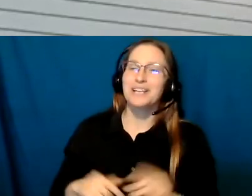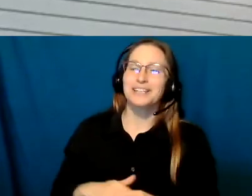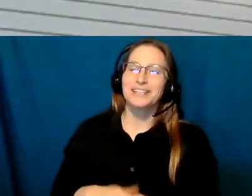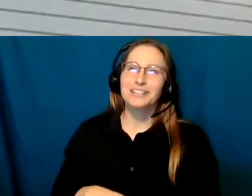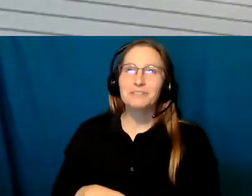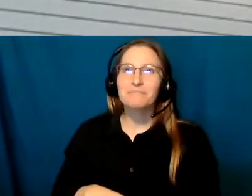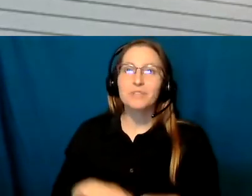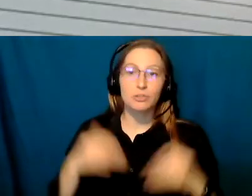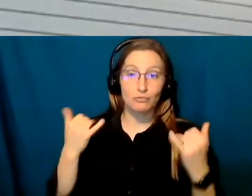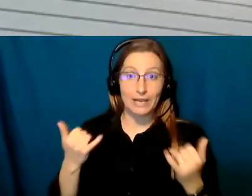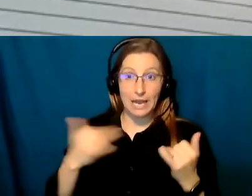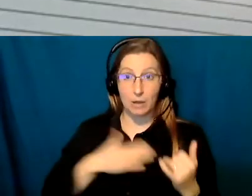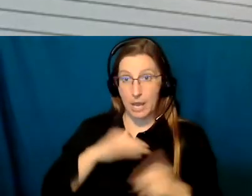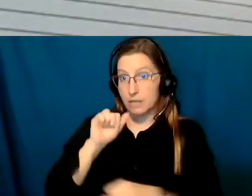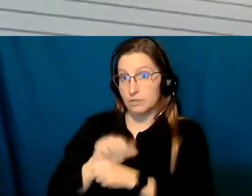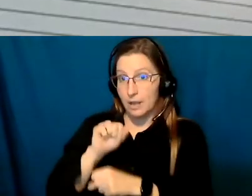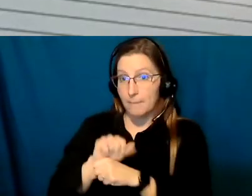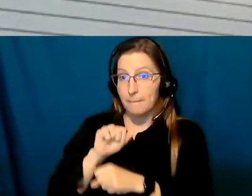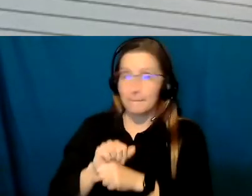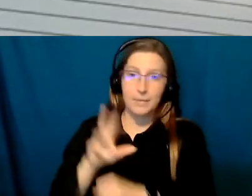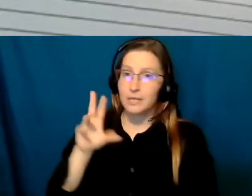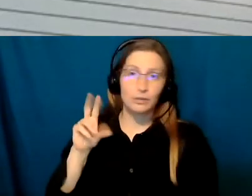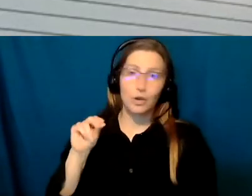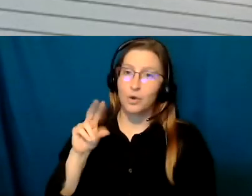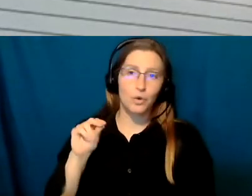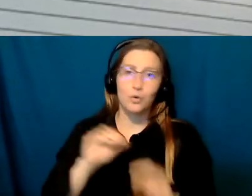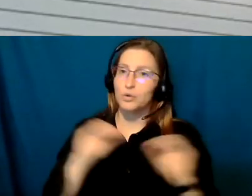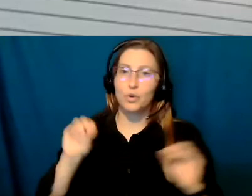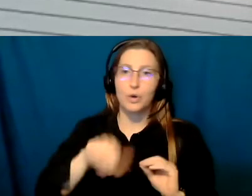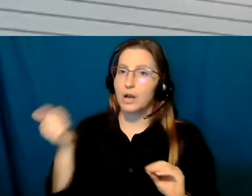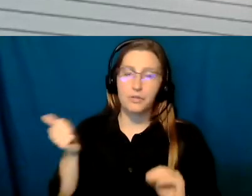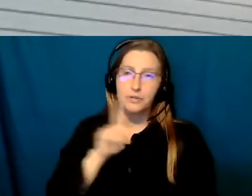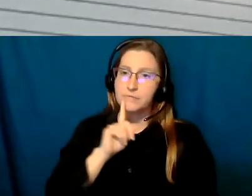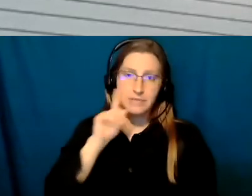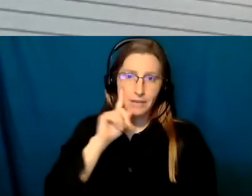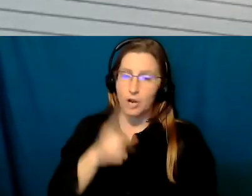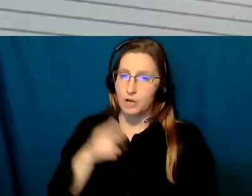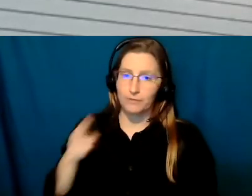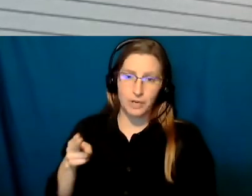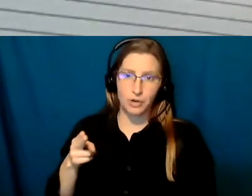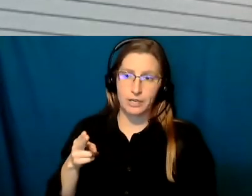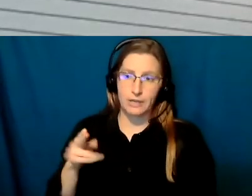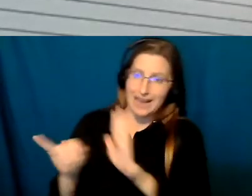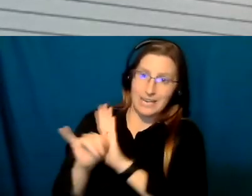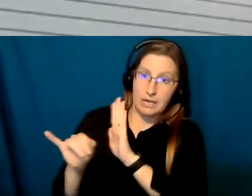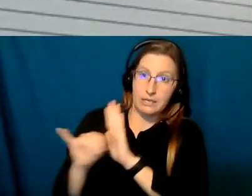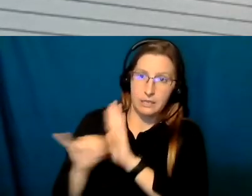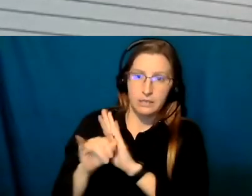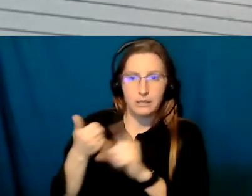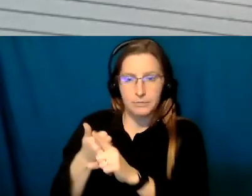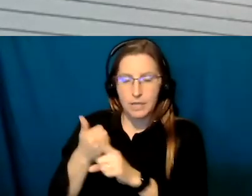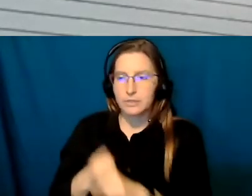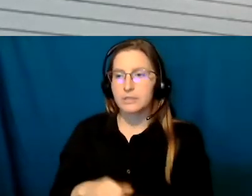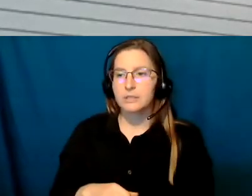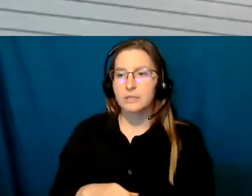But currently in my job, no, there's no one else that identifies with being deaf.